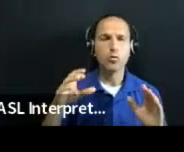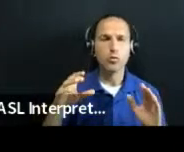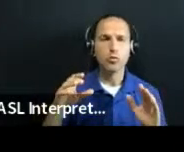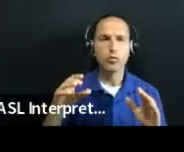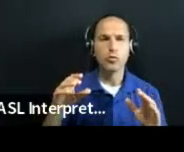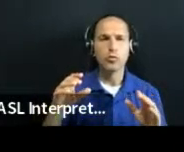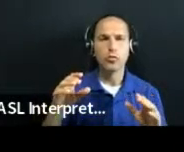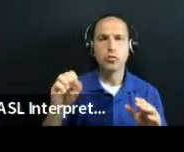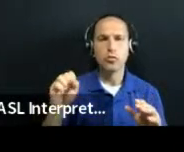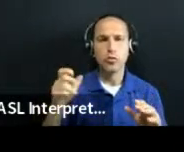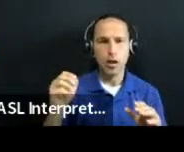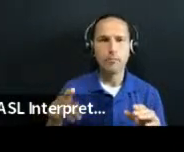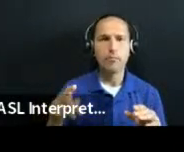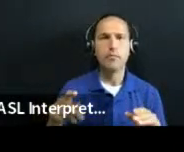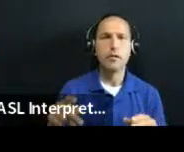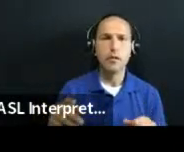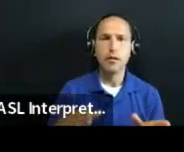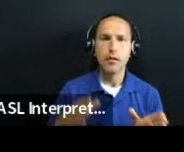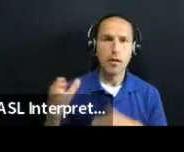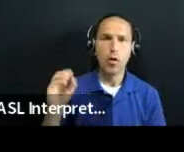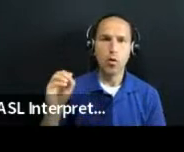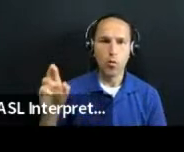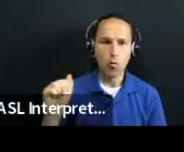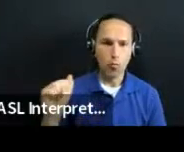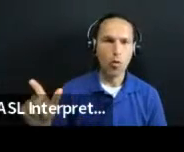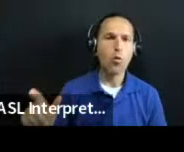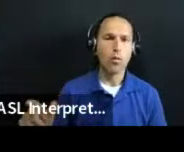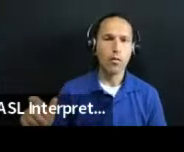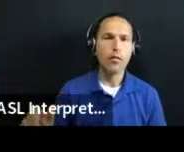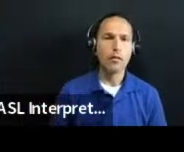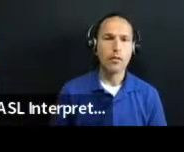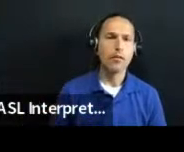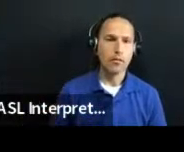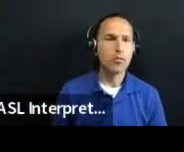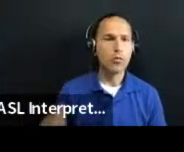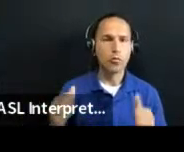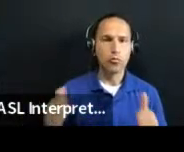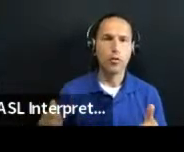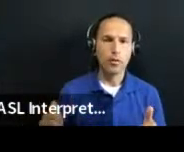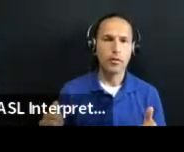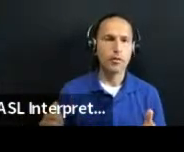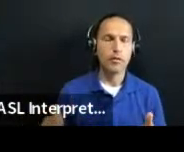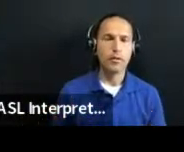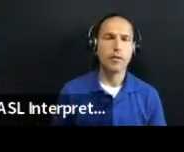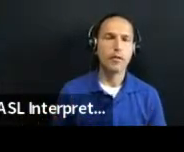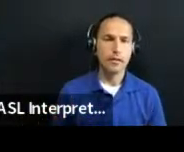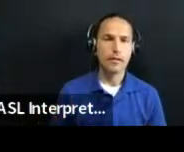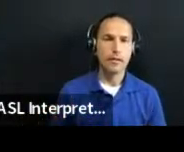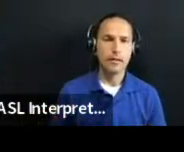CorelDRAW and Flash. Corel, I think, right? Yeah. Yes. Great. No worries.